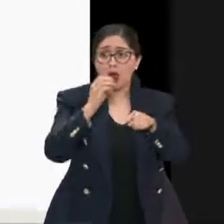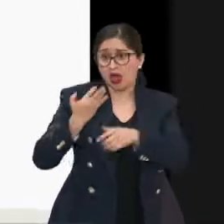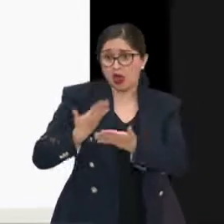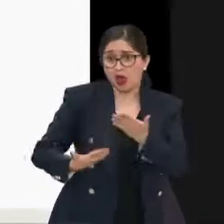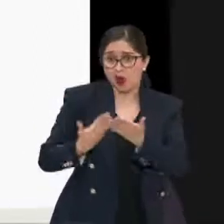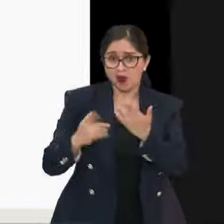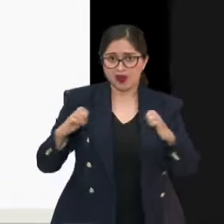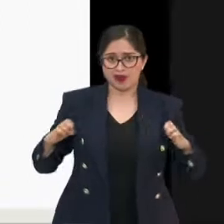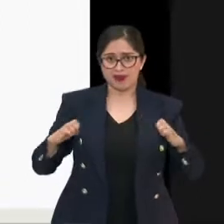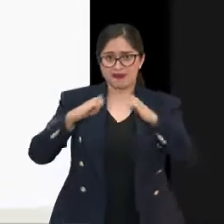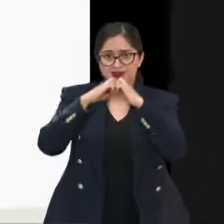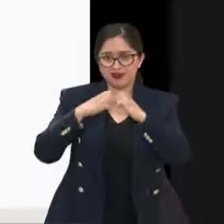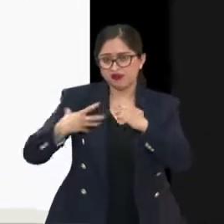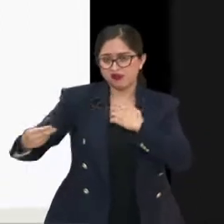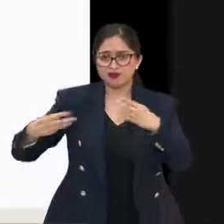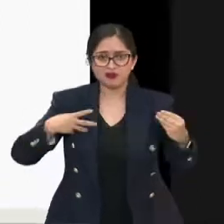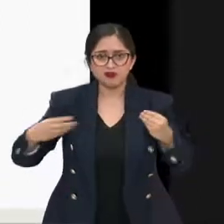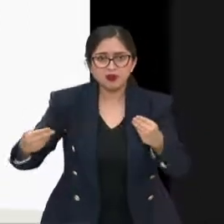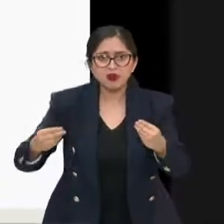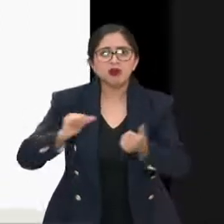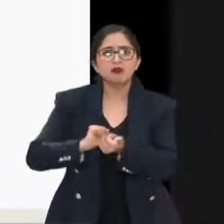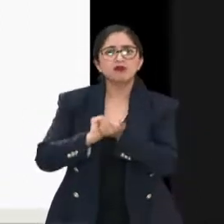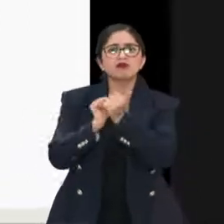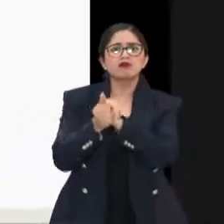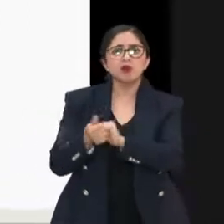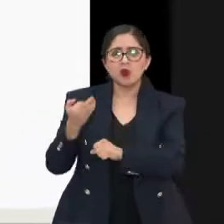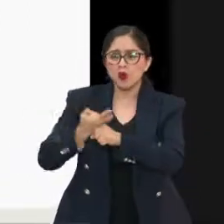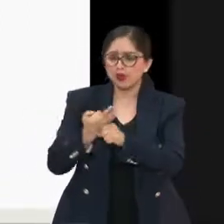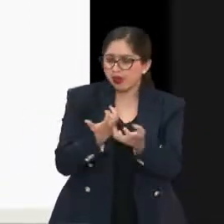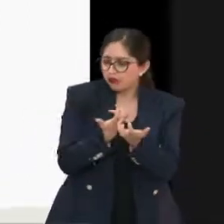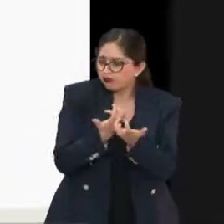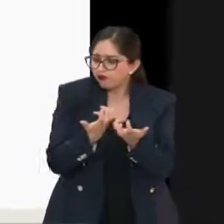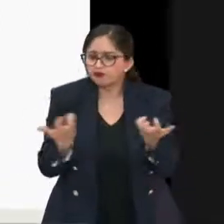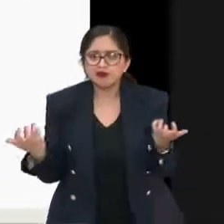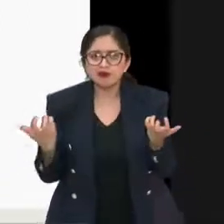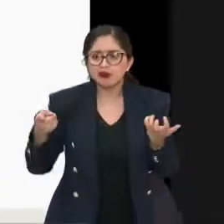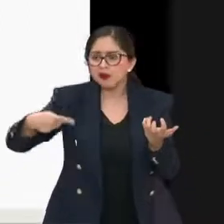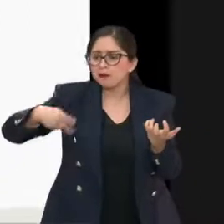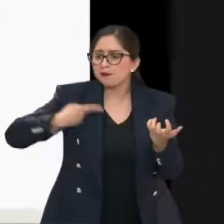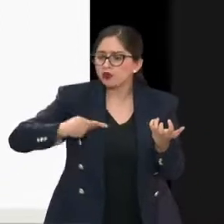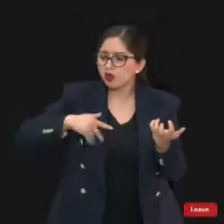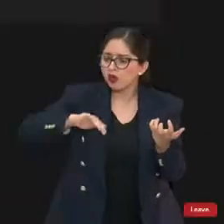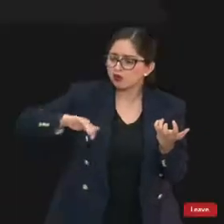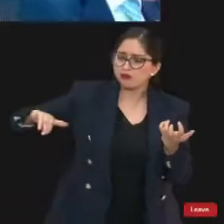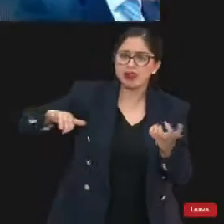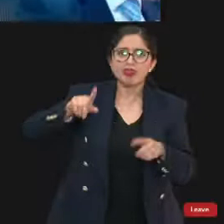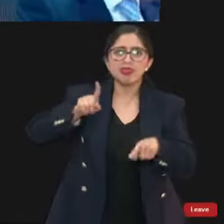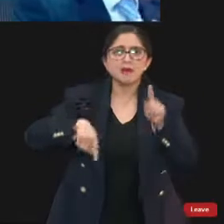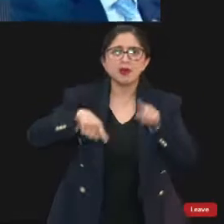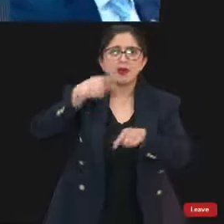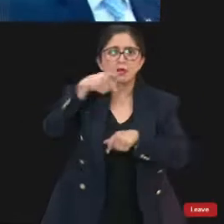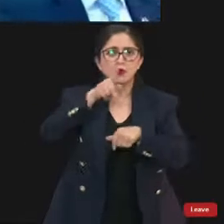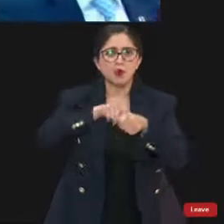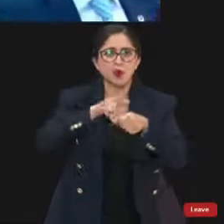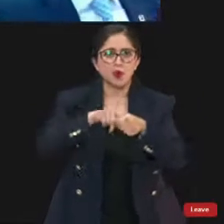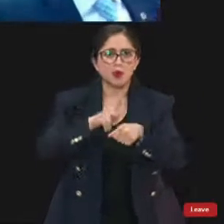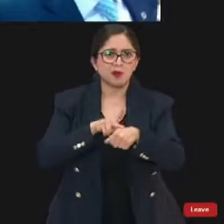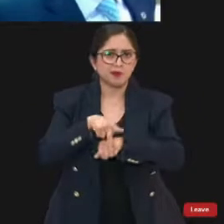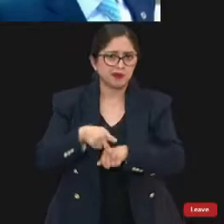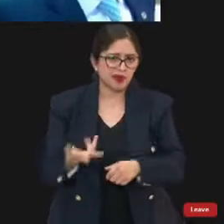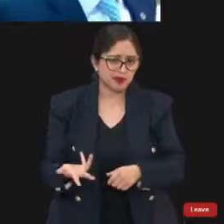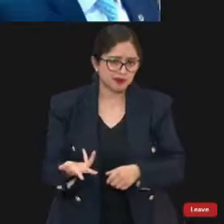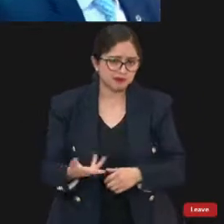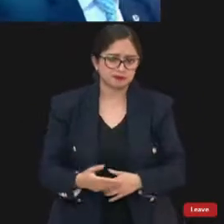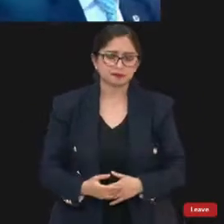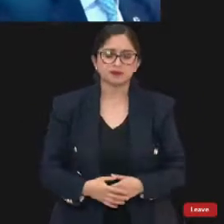resignations, and the emergency sensation of the pandemic was increasing these racial